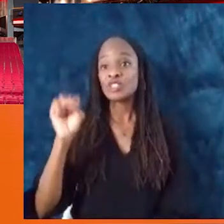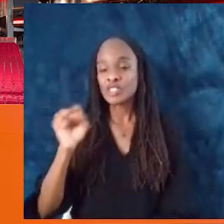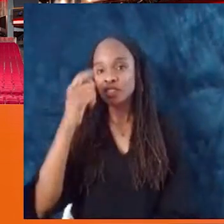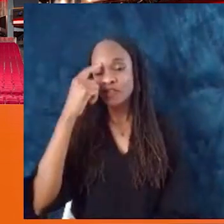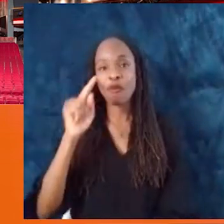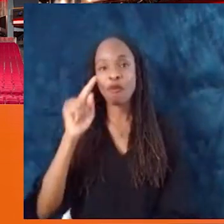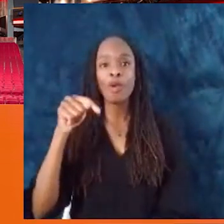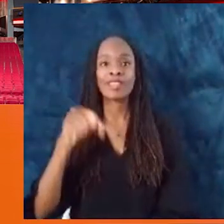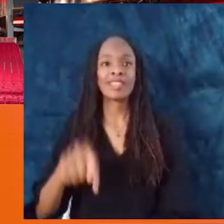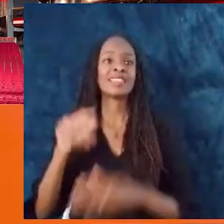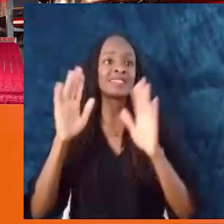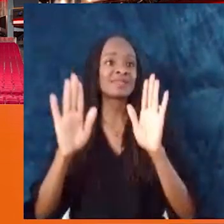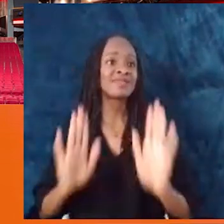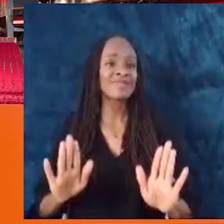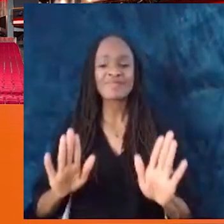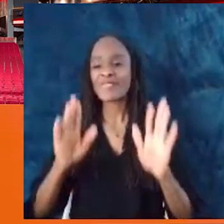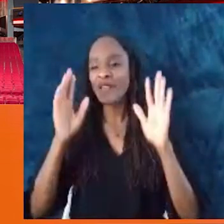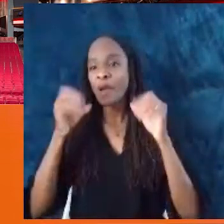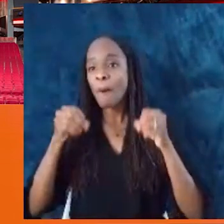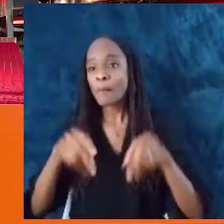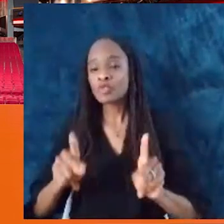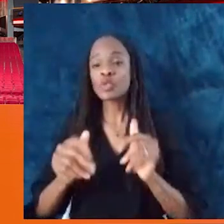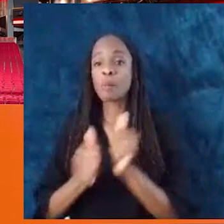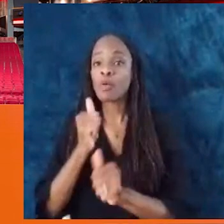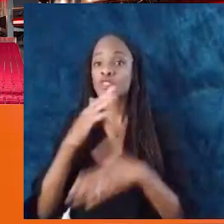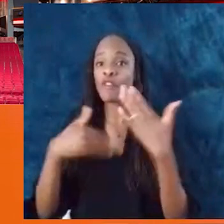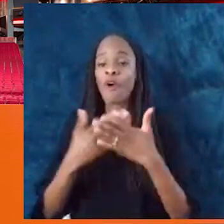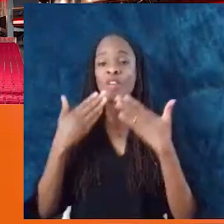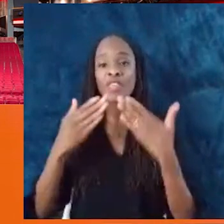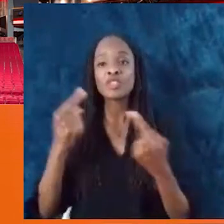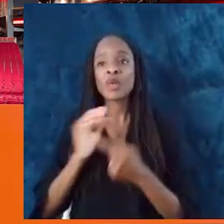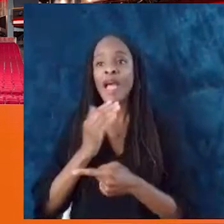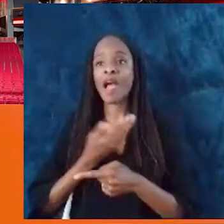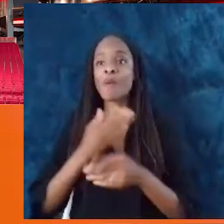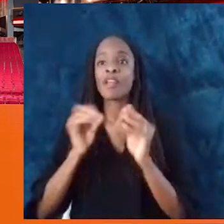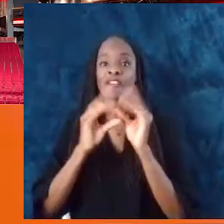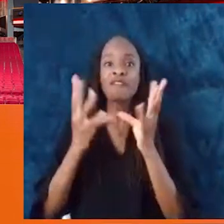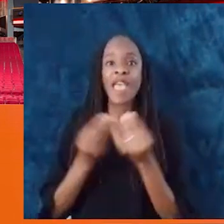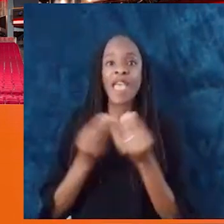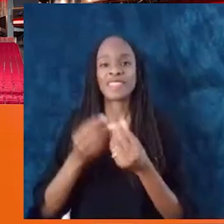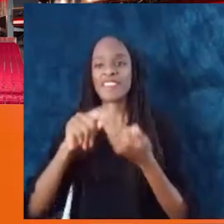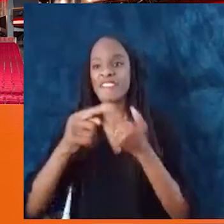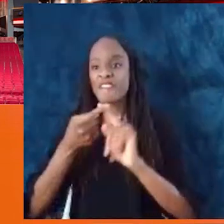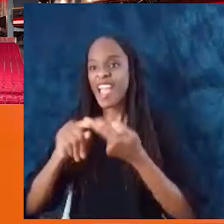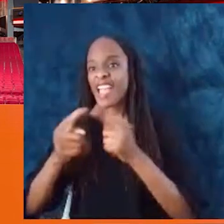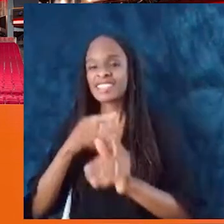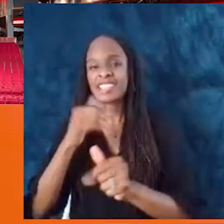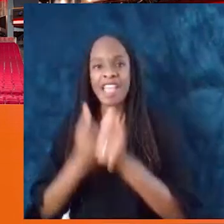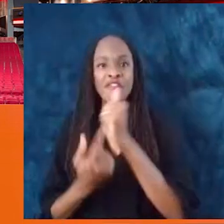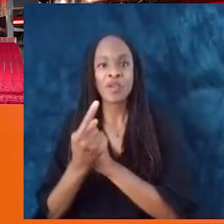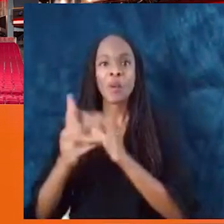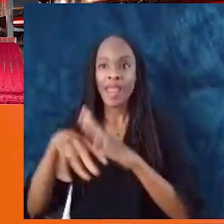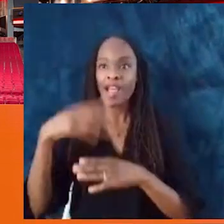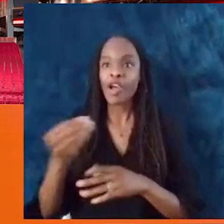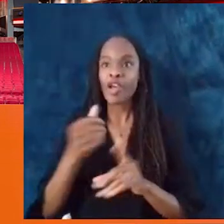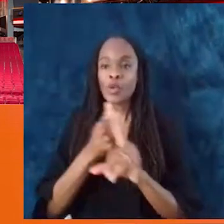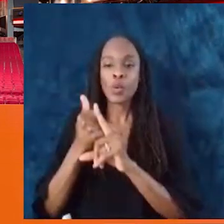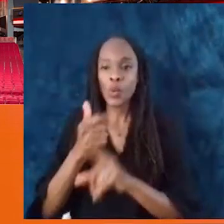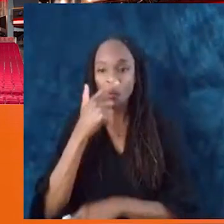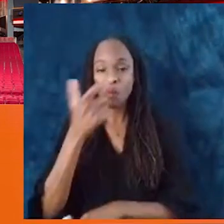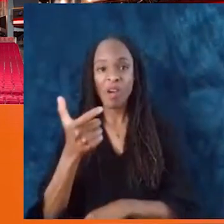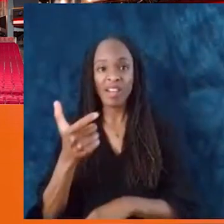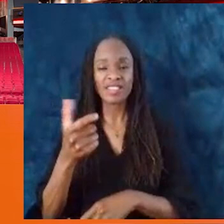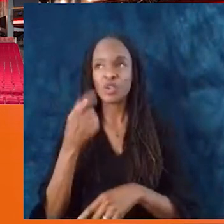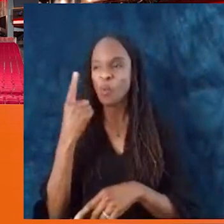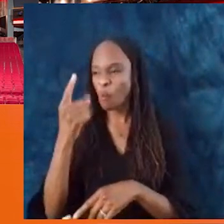incredible opportunity. And most of all, thank you to our family and friends and everyone out there who watched, especially exactly one guy